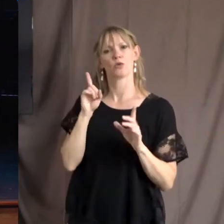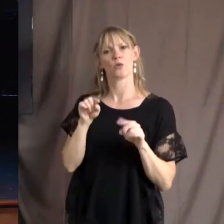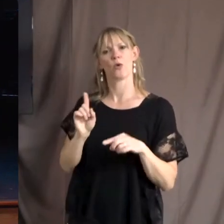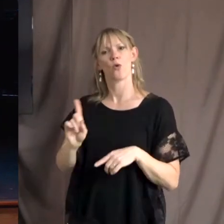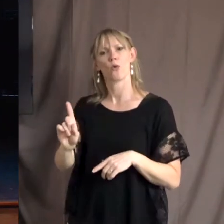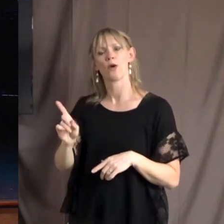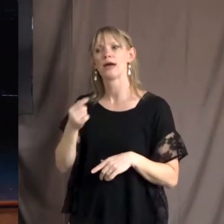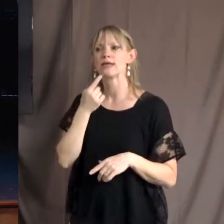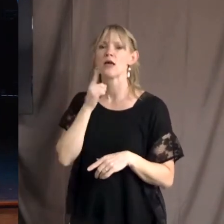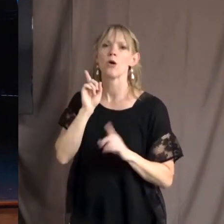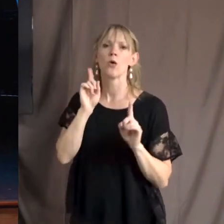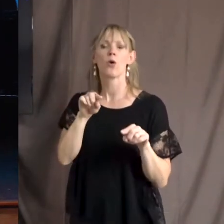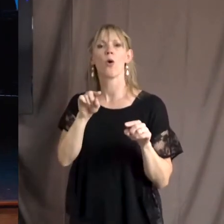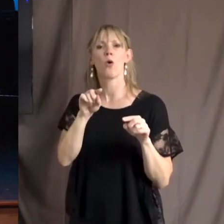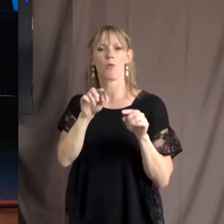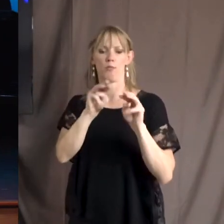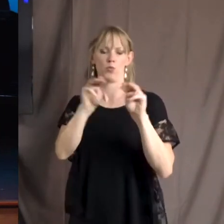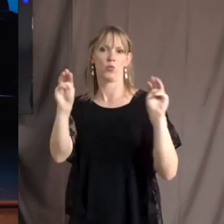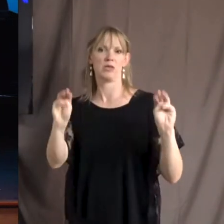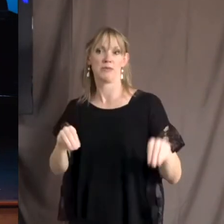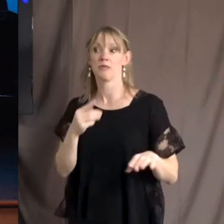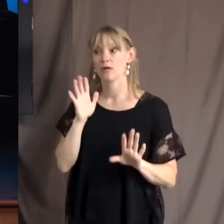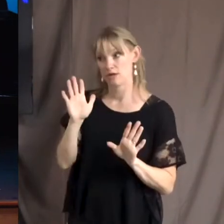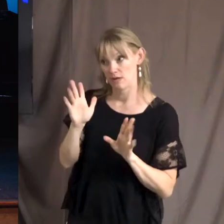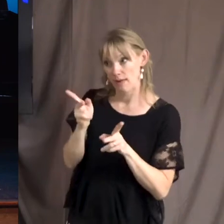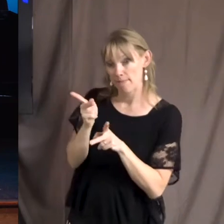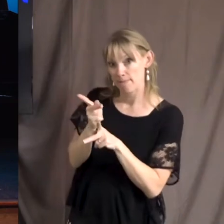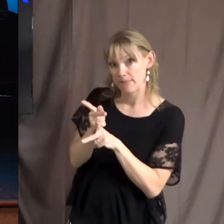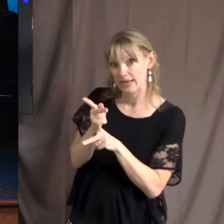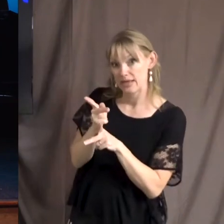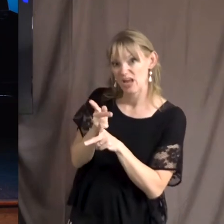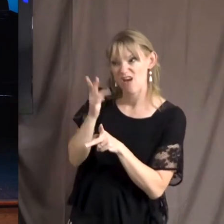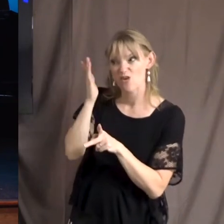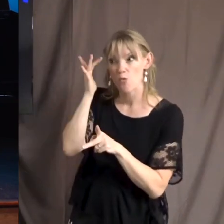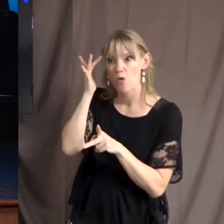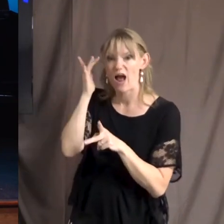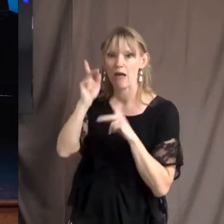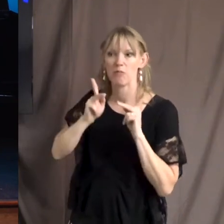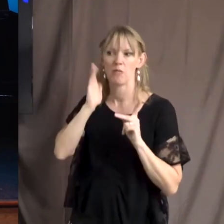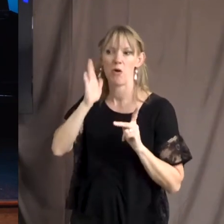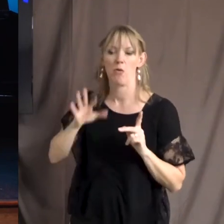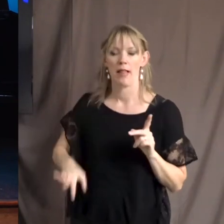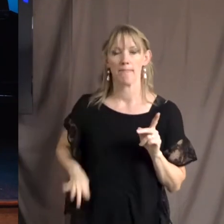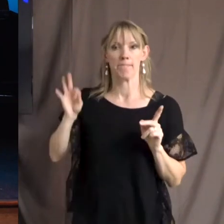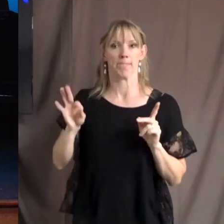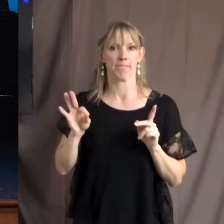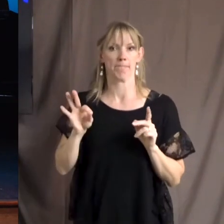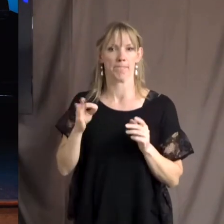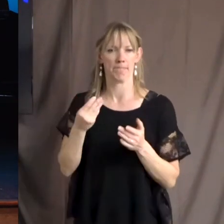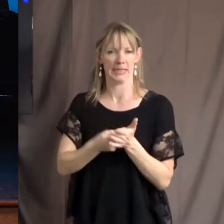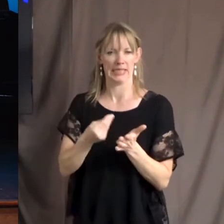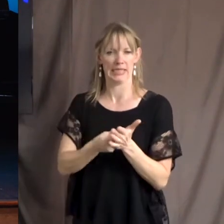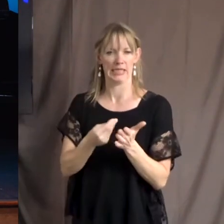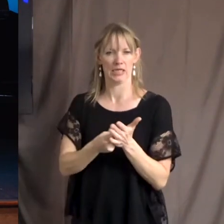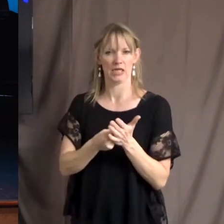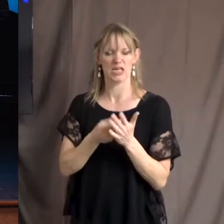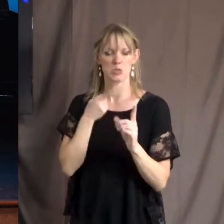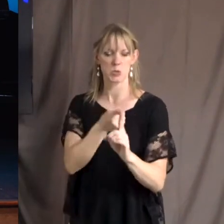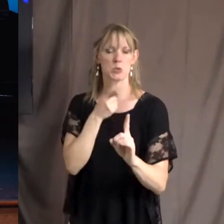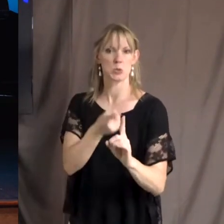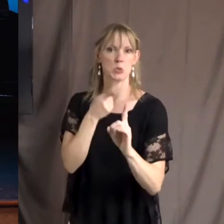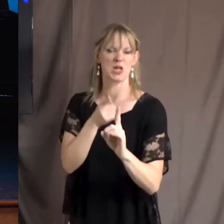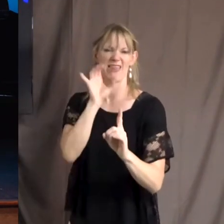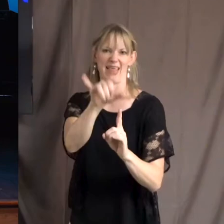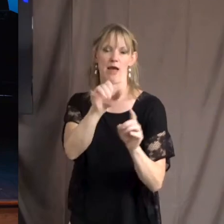told them we were going to go to this particular museum, and they said, well, be very careful, because there's pickpockets at that museum. And they're just targeting that museum like